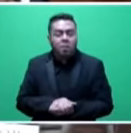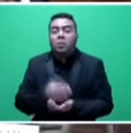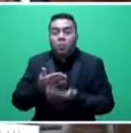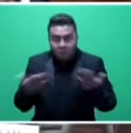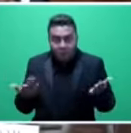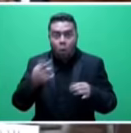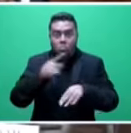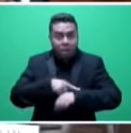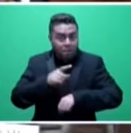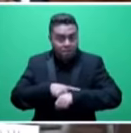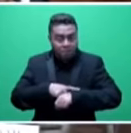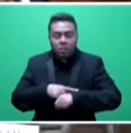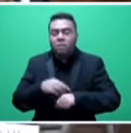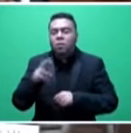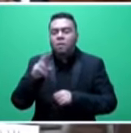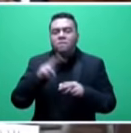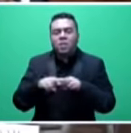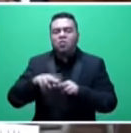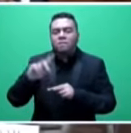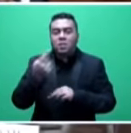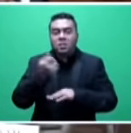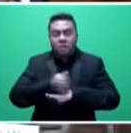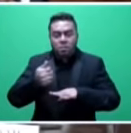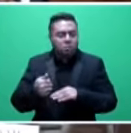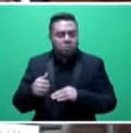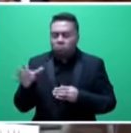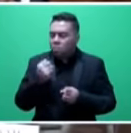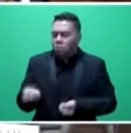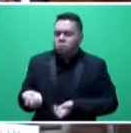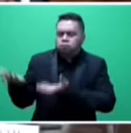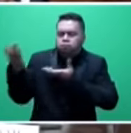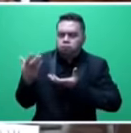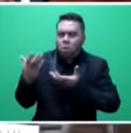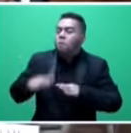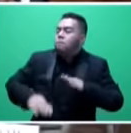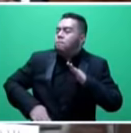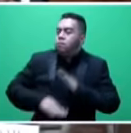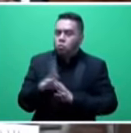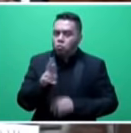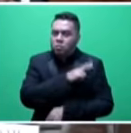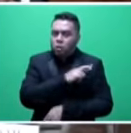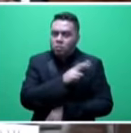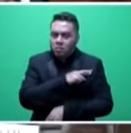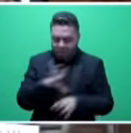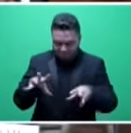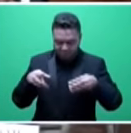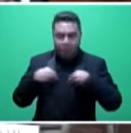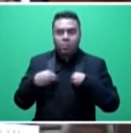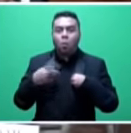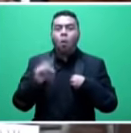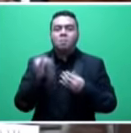time that the Fiji First government take full responsibility of the things they did wrong